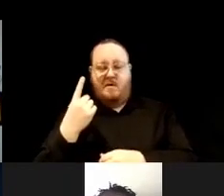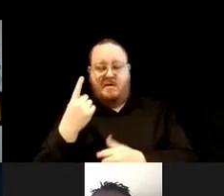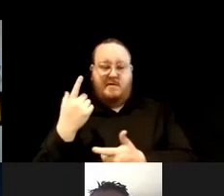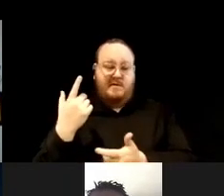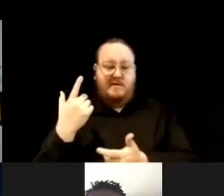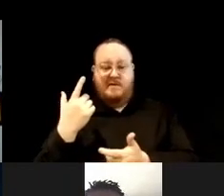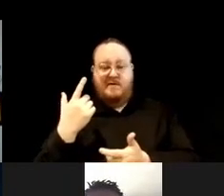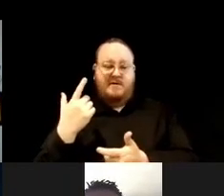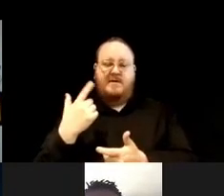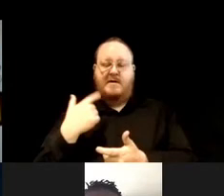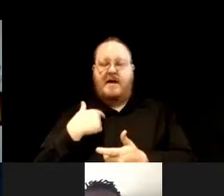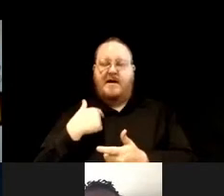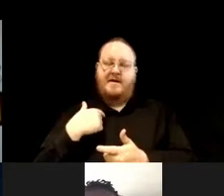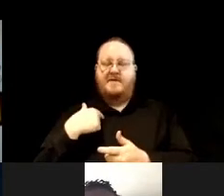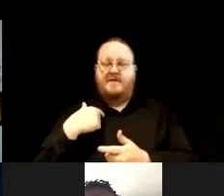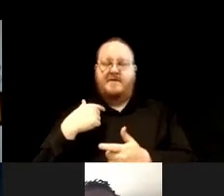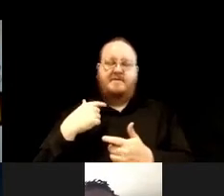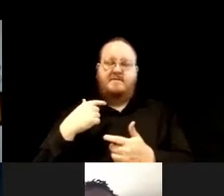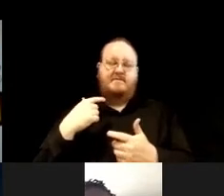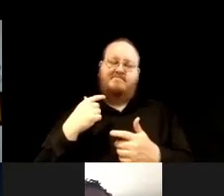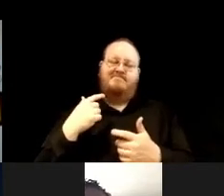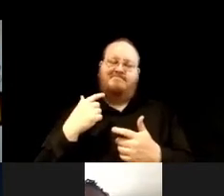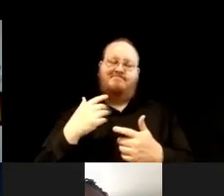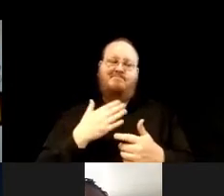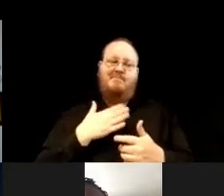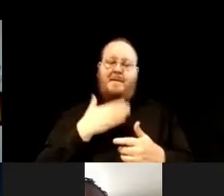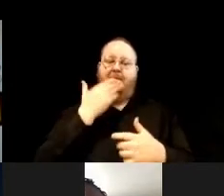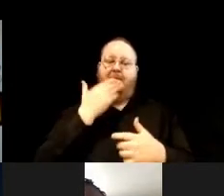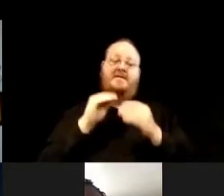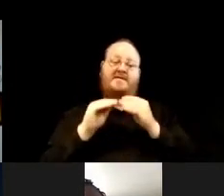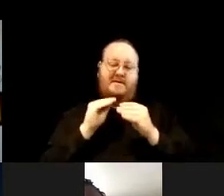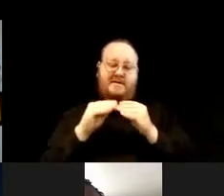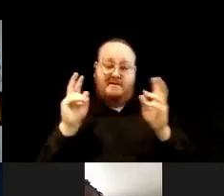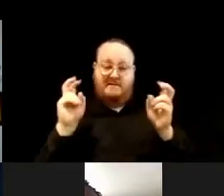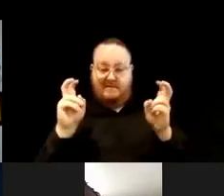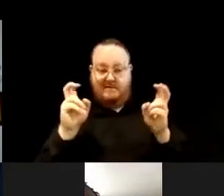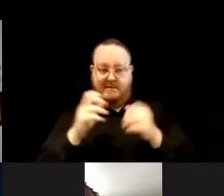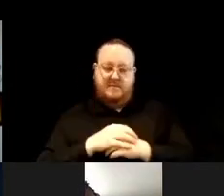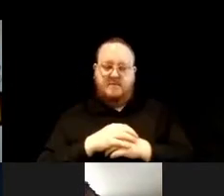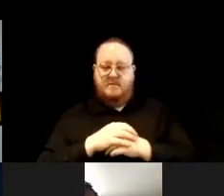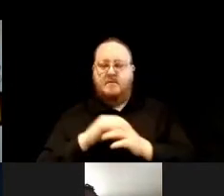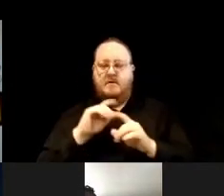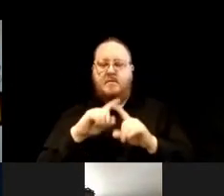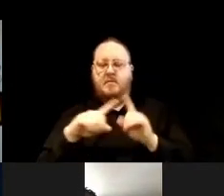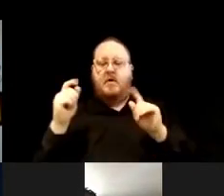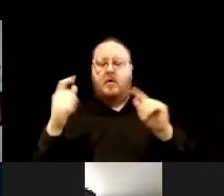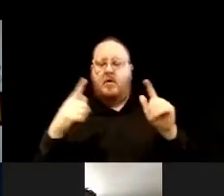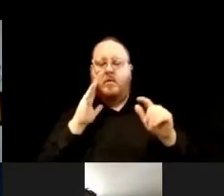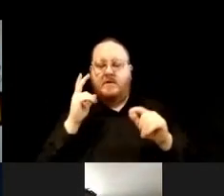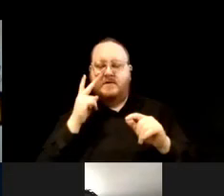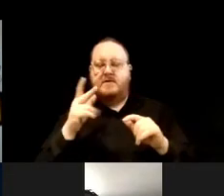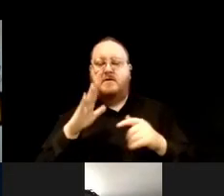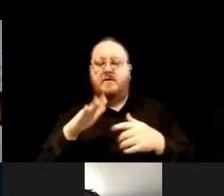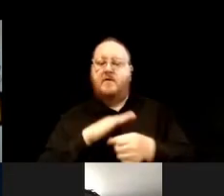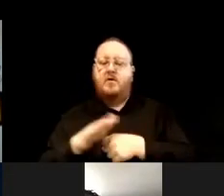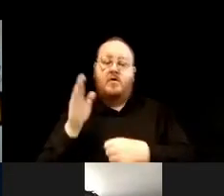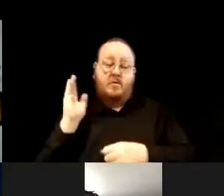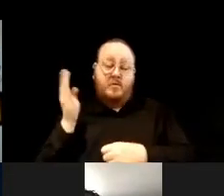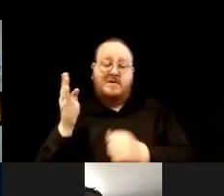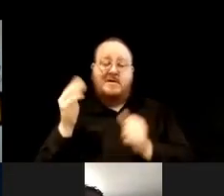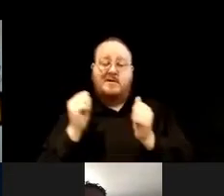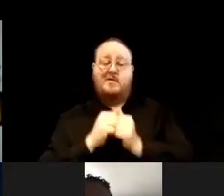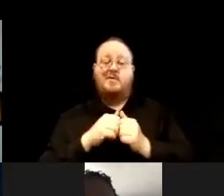I've used for that. But yeah, everyone will see, your full presentation with a video of you next to